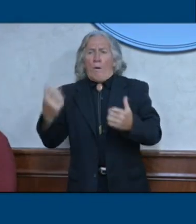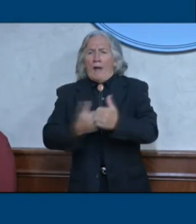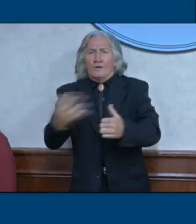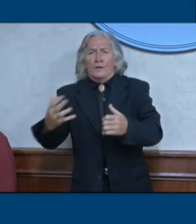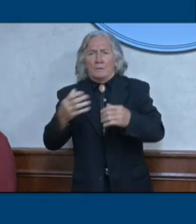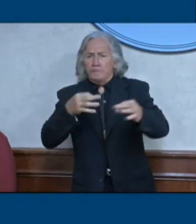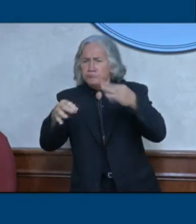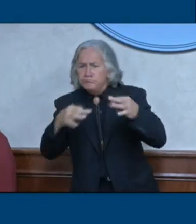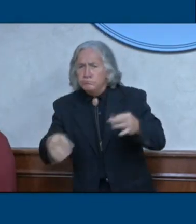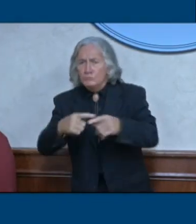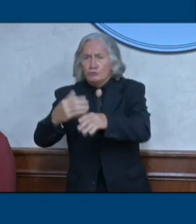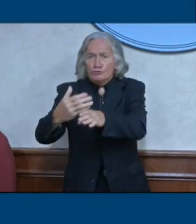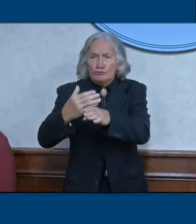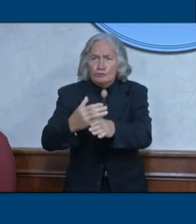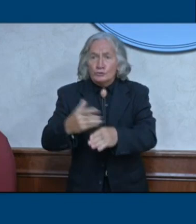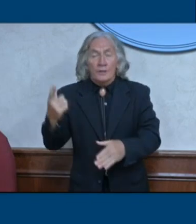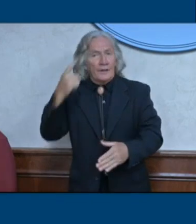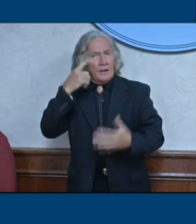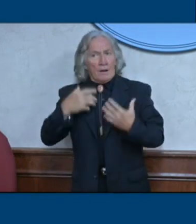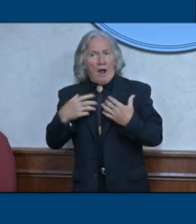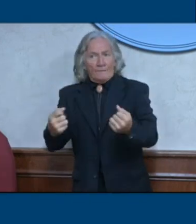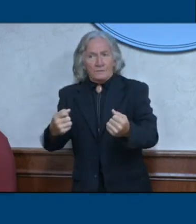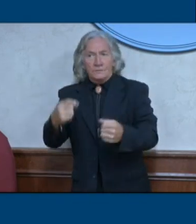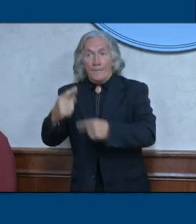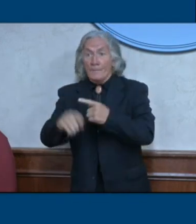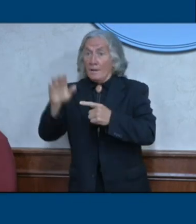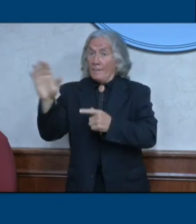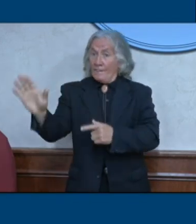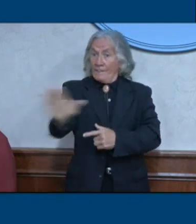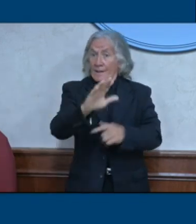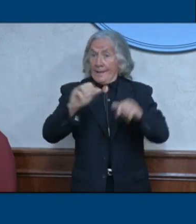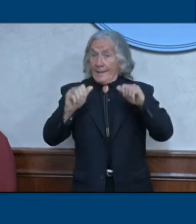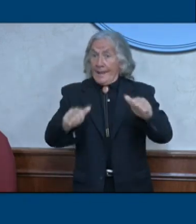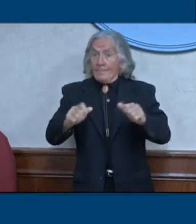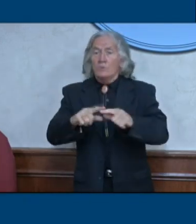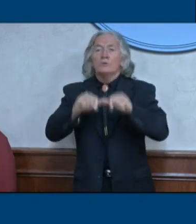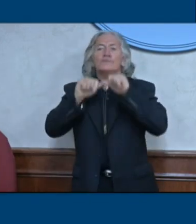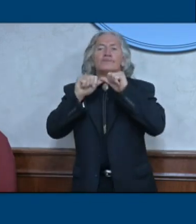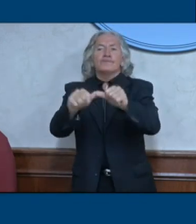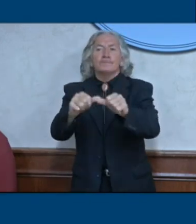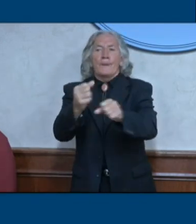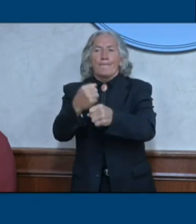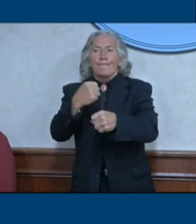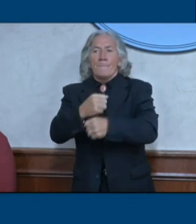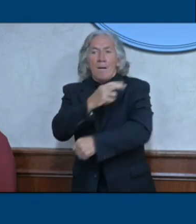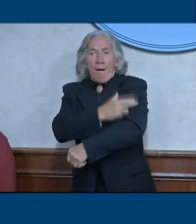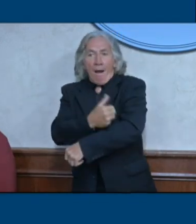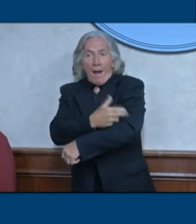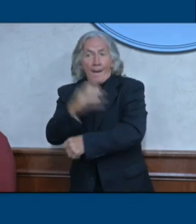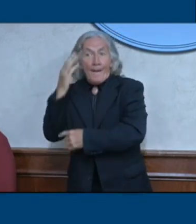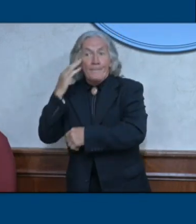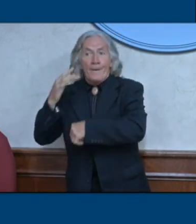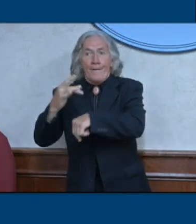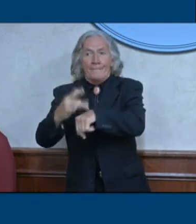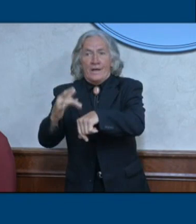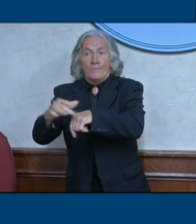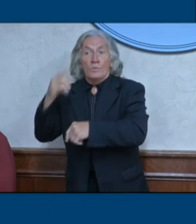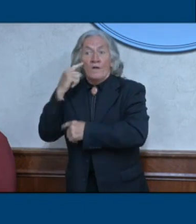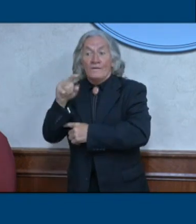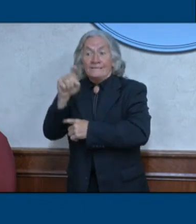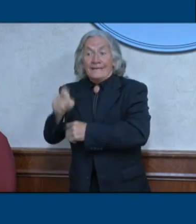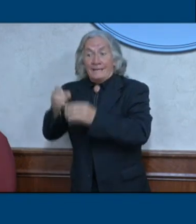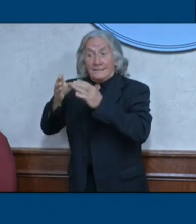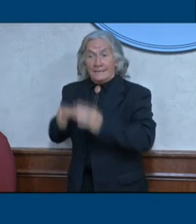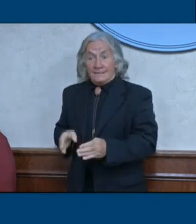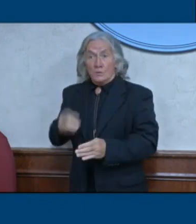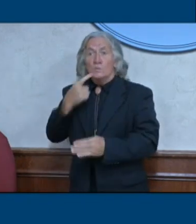whatsoever. And they expressed confidence about their ability to continue to make hospital beds available for Texans